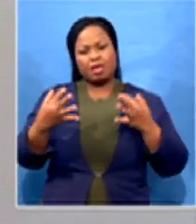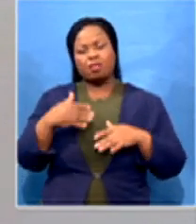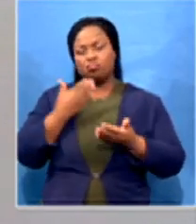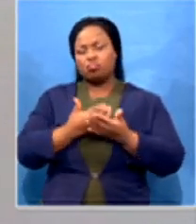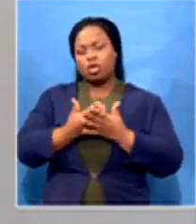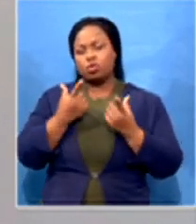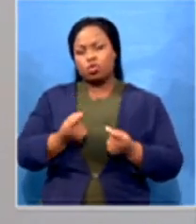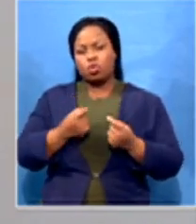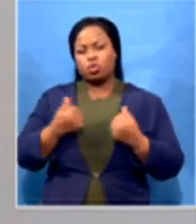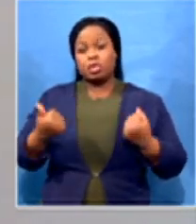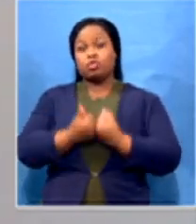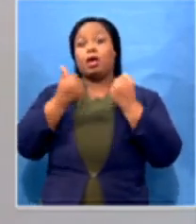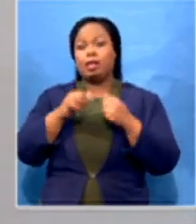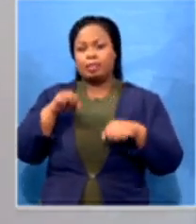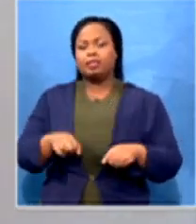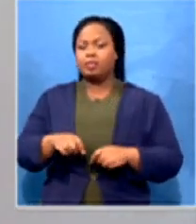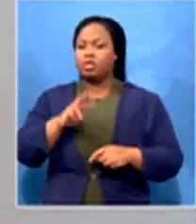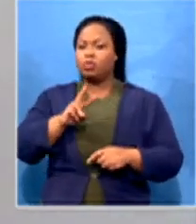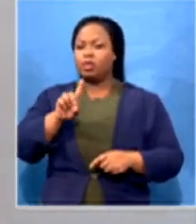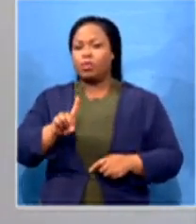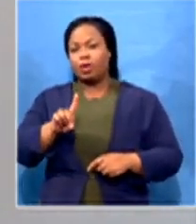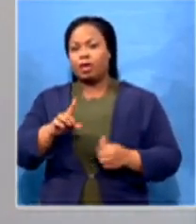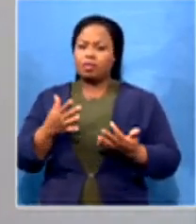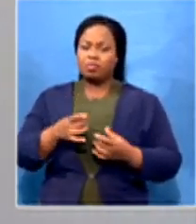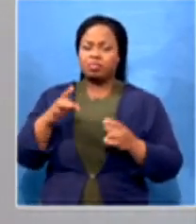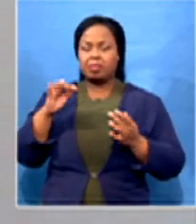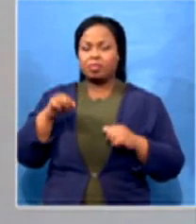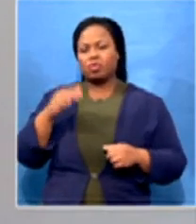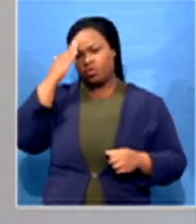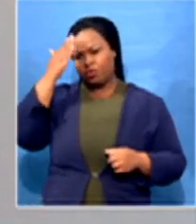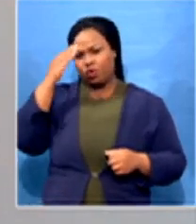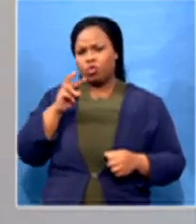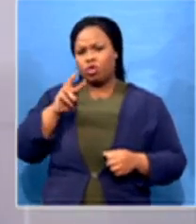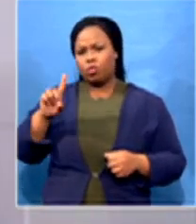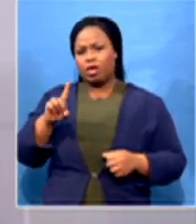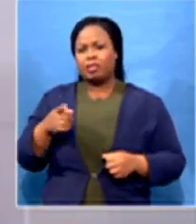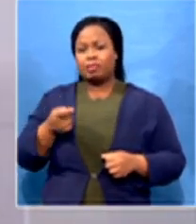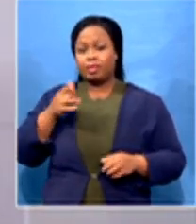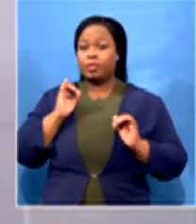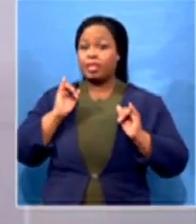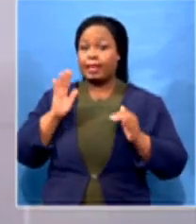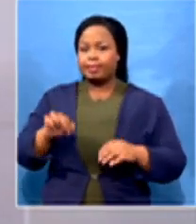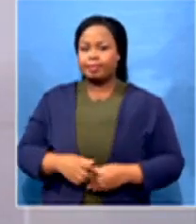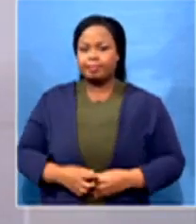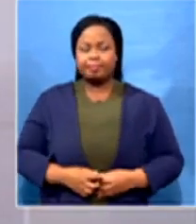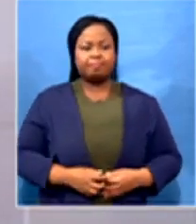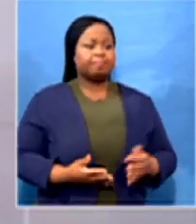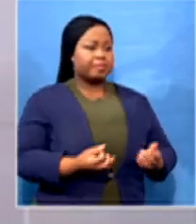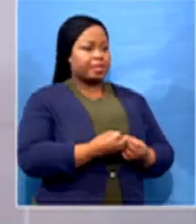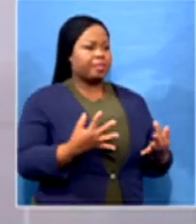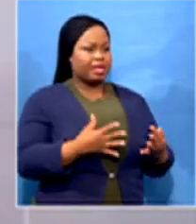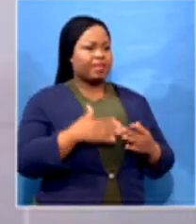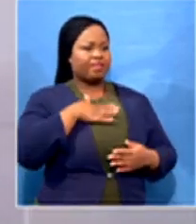and see it as a challenge. 21, you're starting, Valen, 21, you're starting to get a bit serious. Quite a bad reaction to the fact